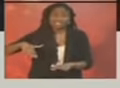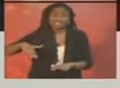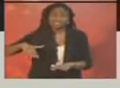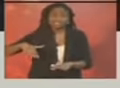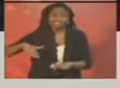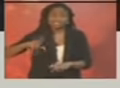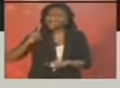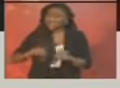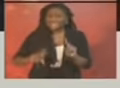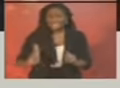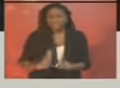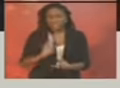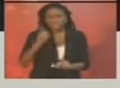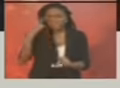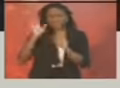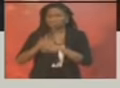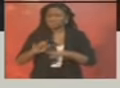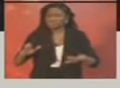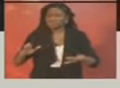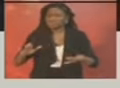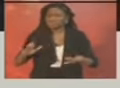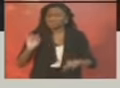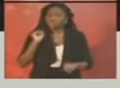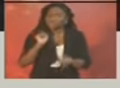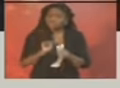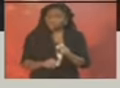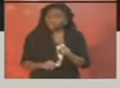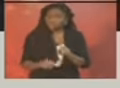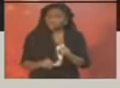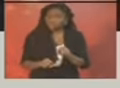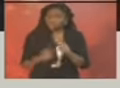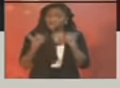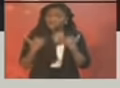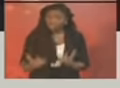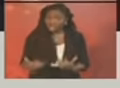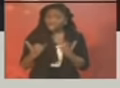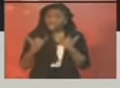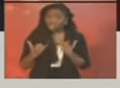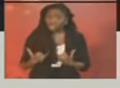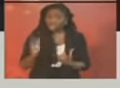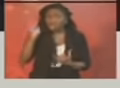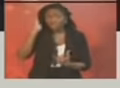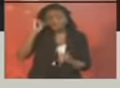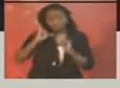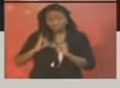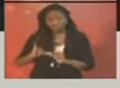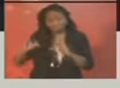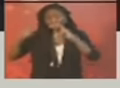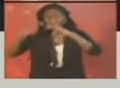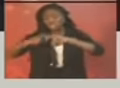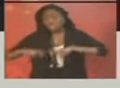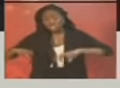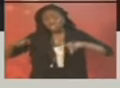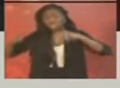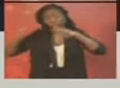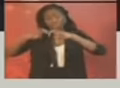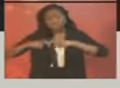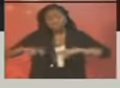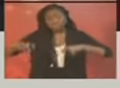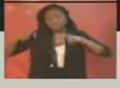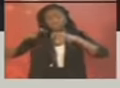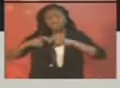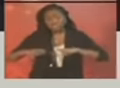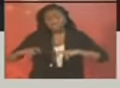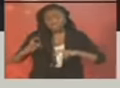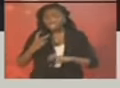children. So right now, AstraZeneca, they are going to do some research and some trials with regards to the use of